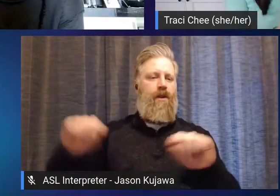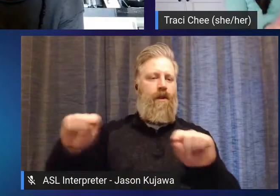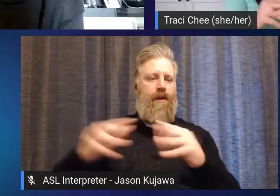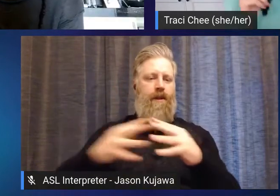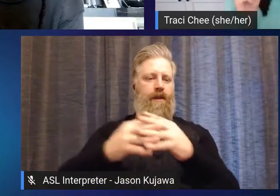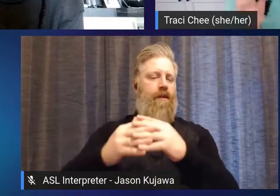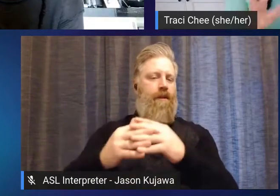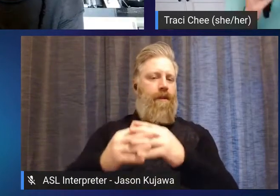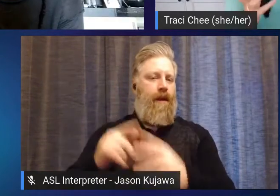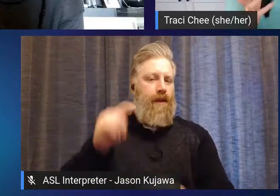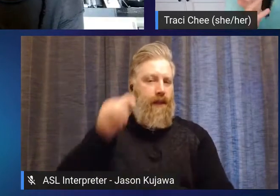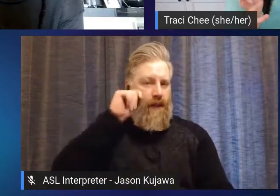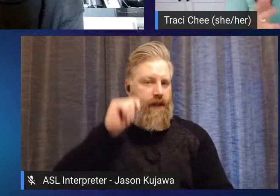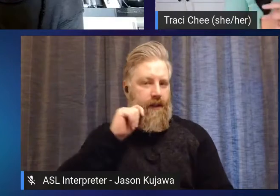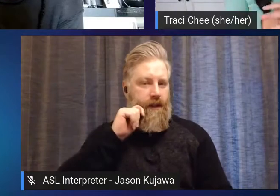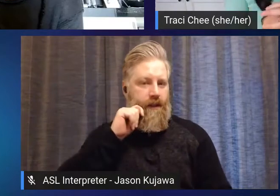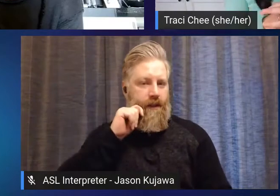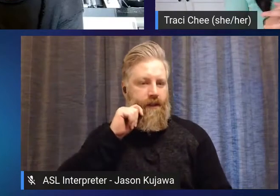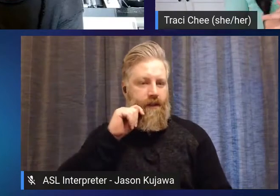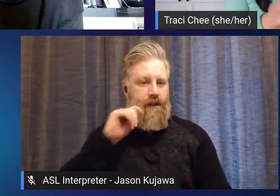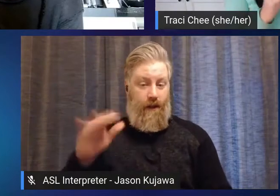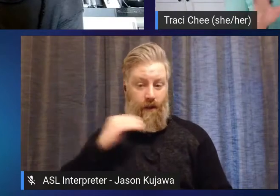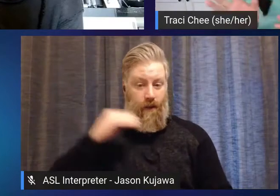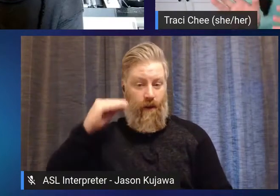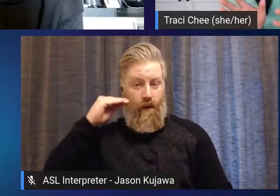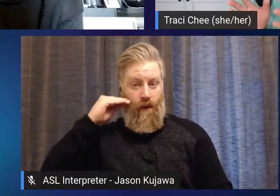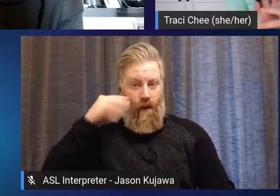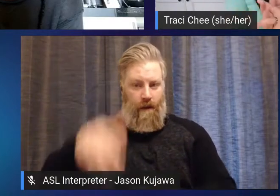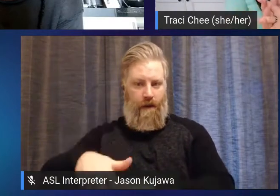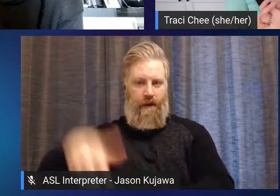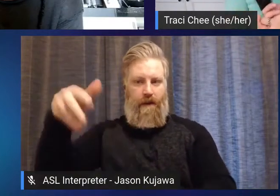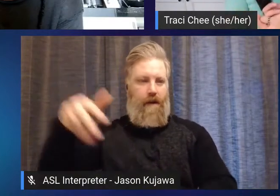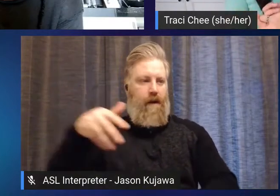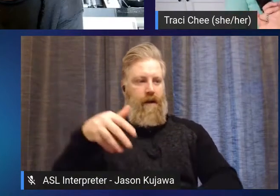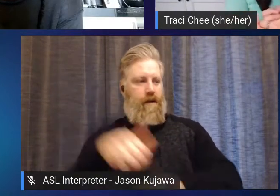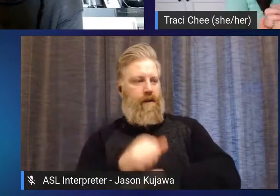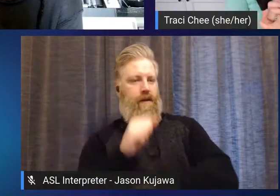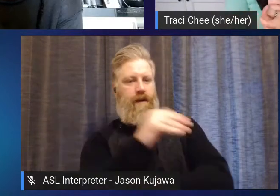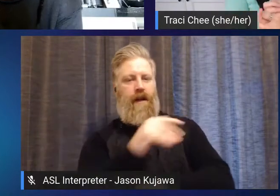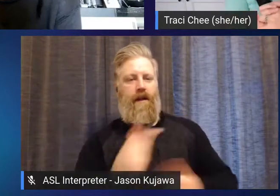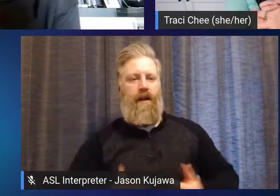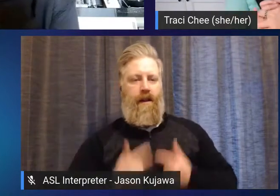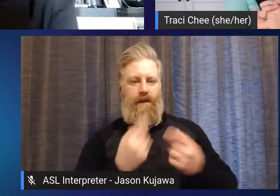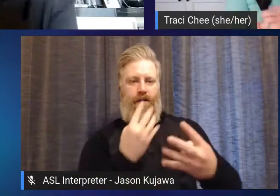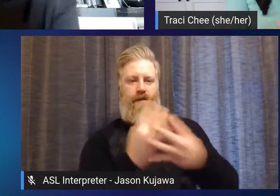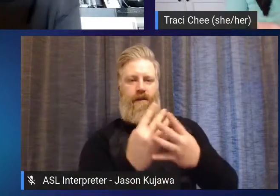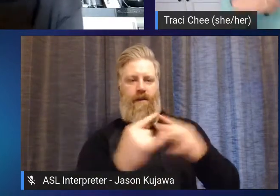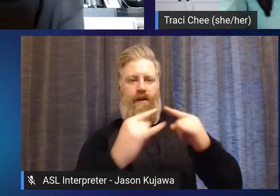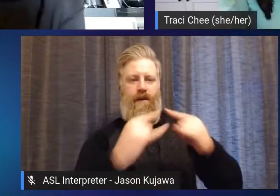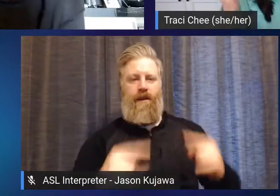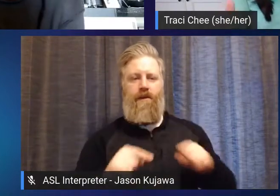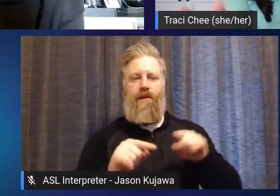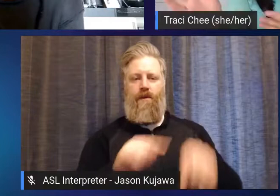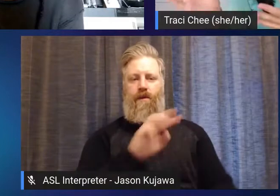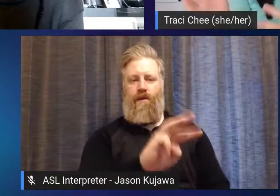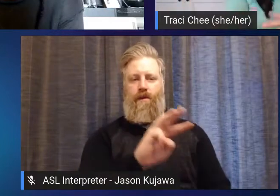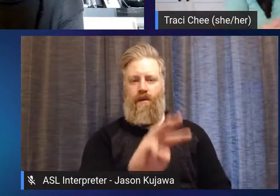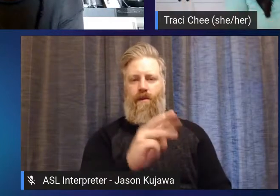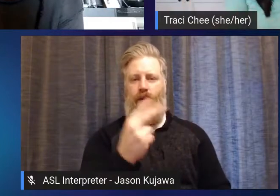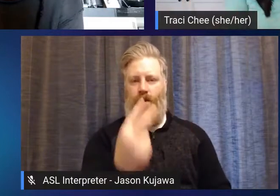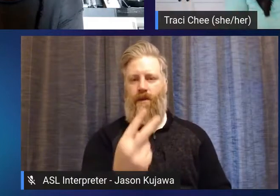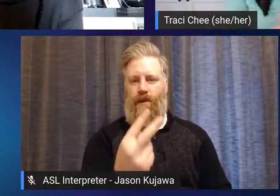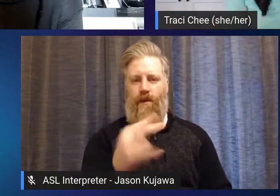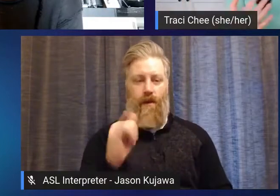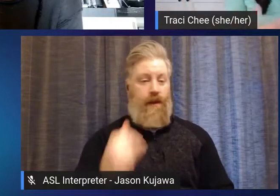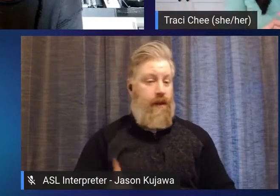are uprooted from their homes and sent to live in incarceration camps in World War II, loosely inspired